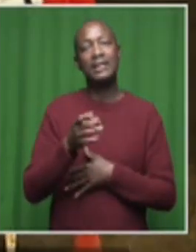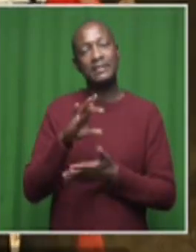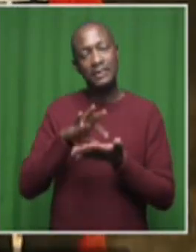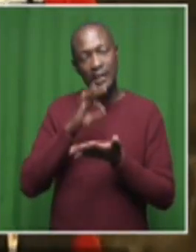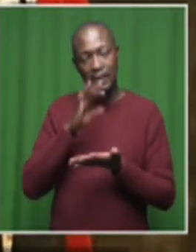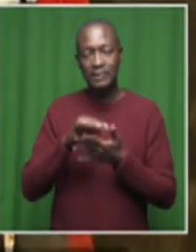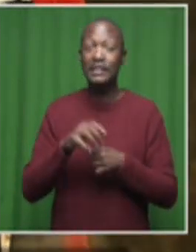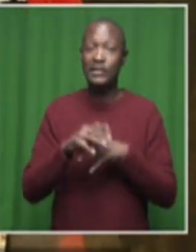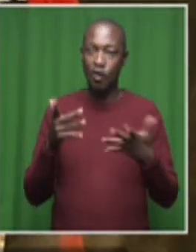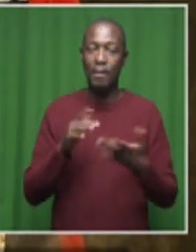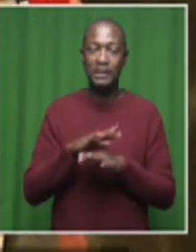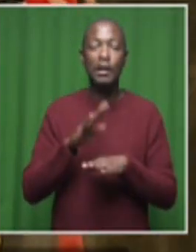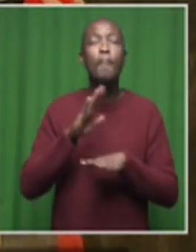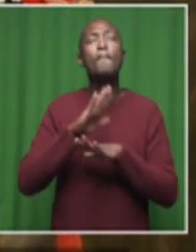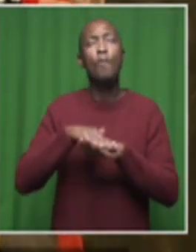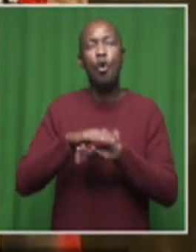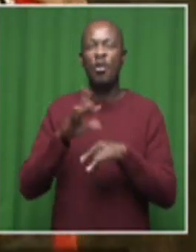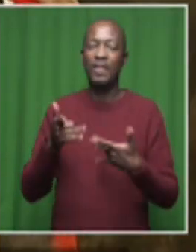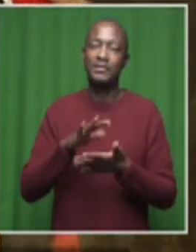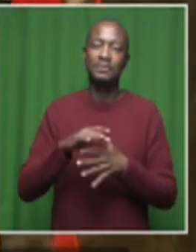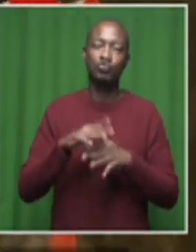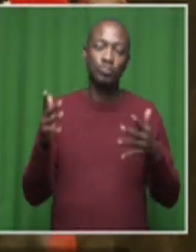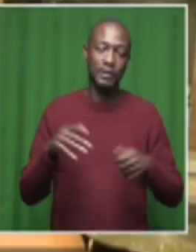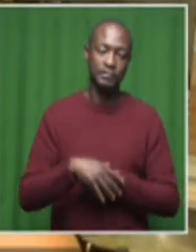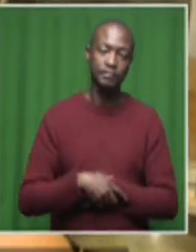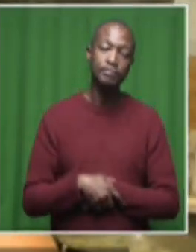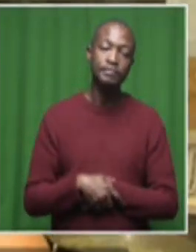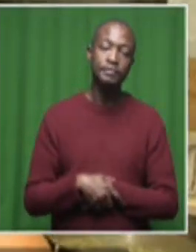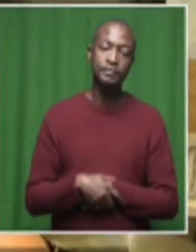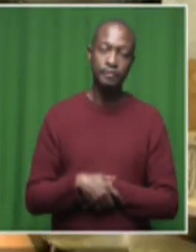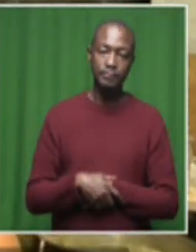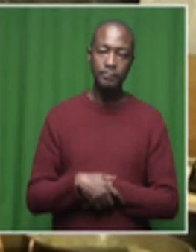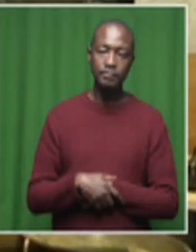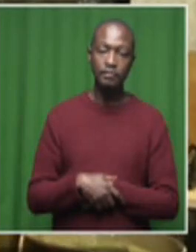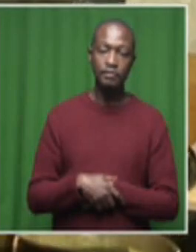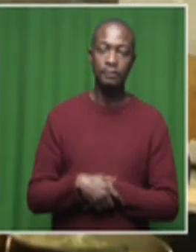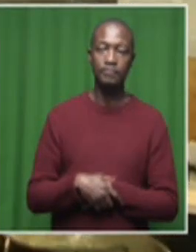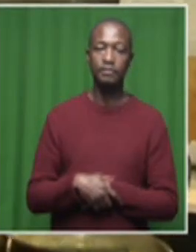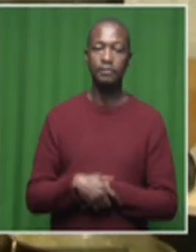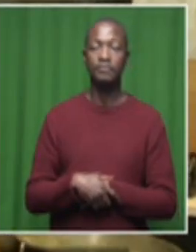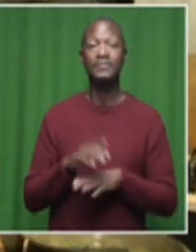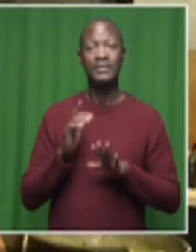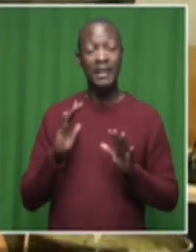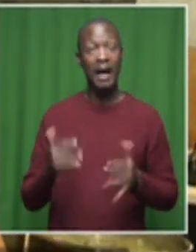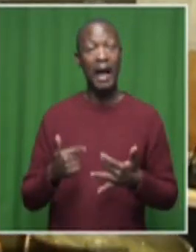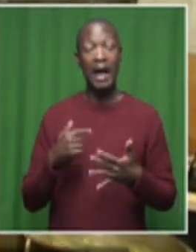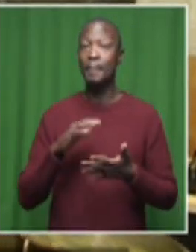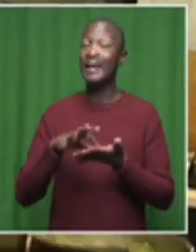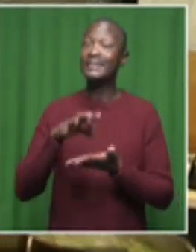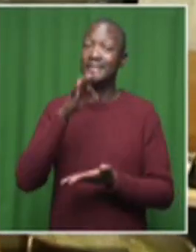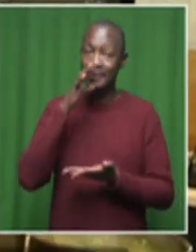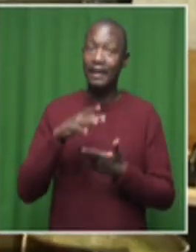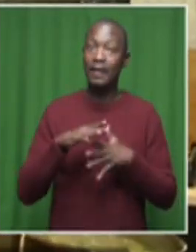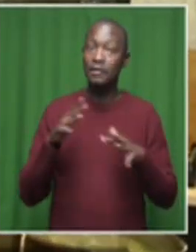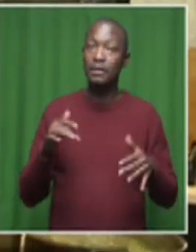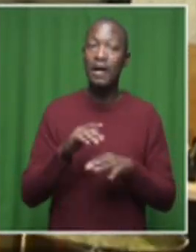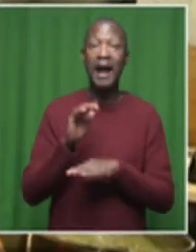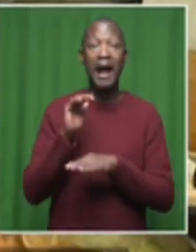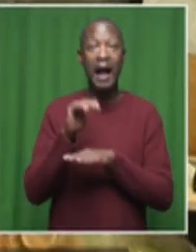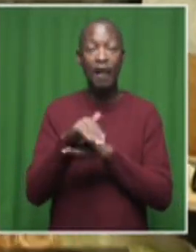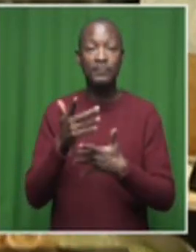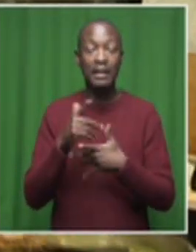much I snack. More than too much, actually. So I'm a notorious snacker, definitely after